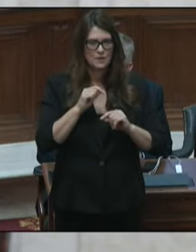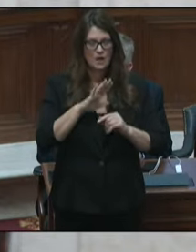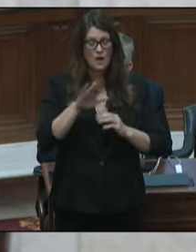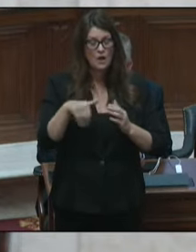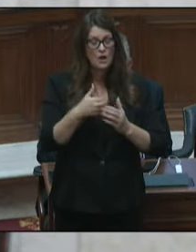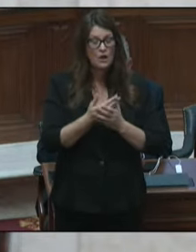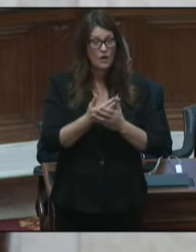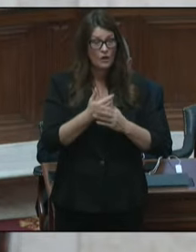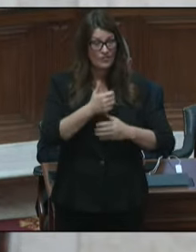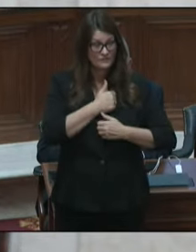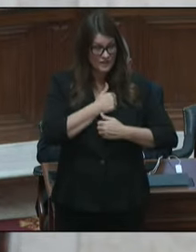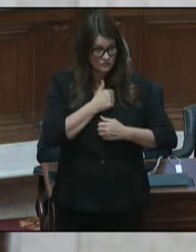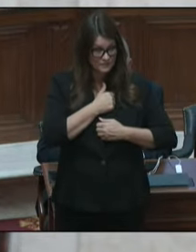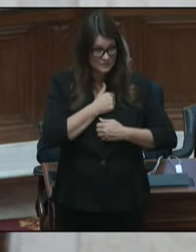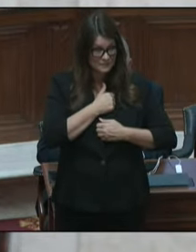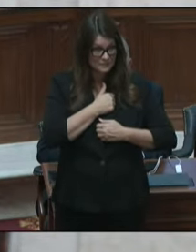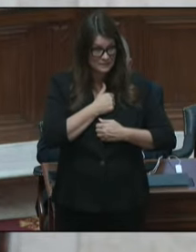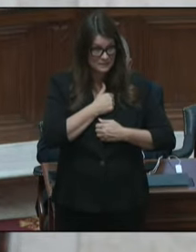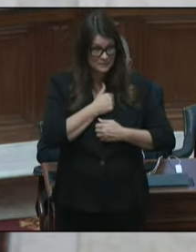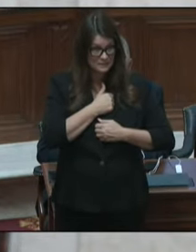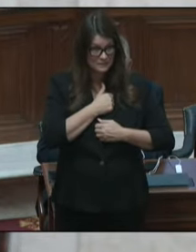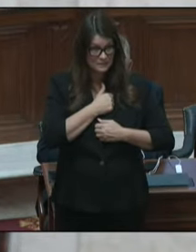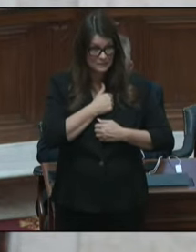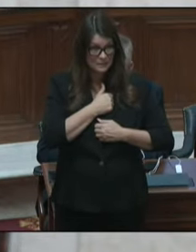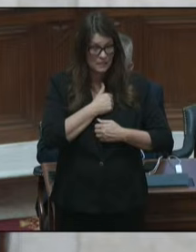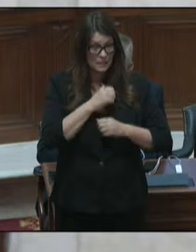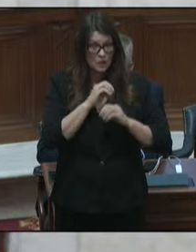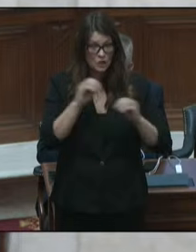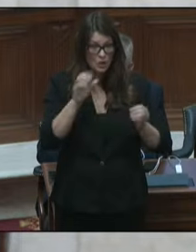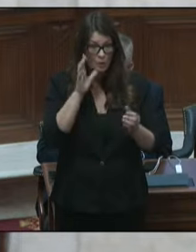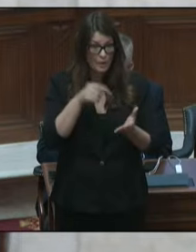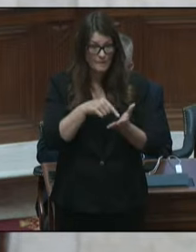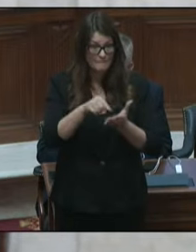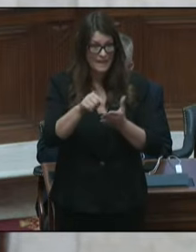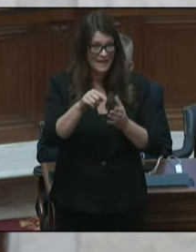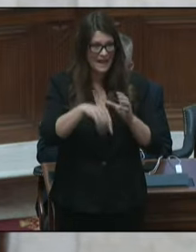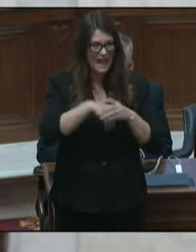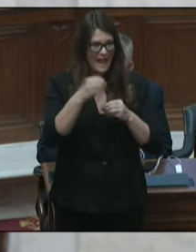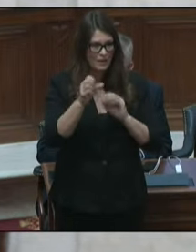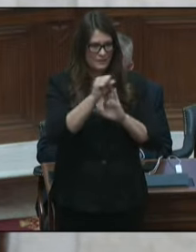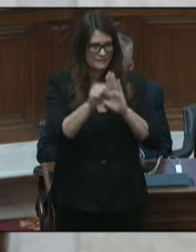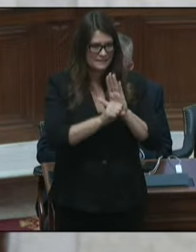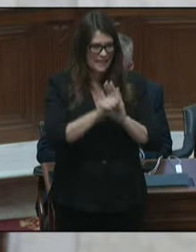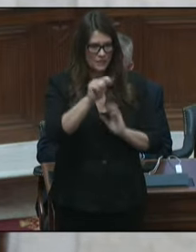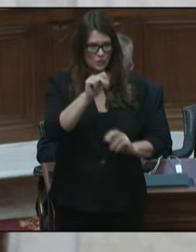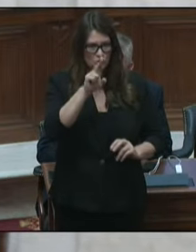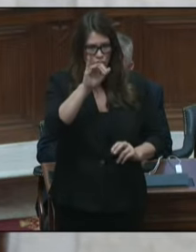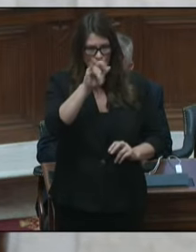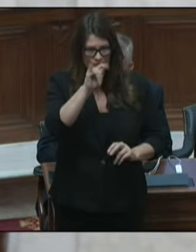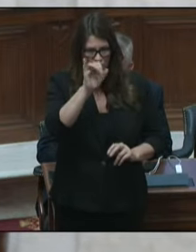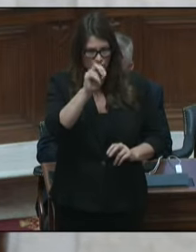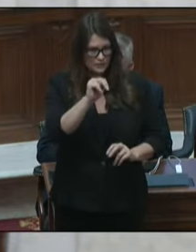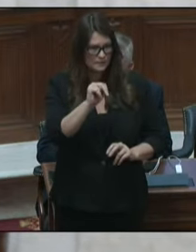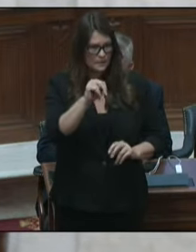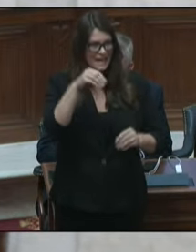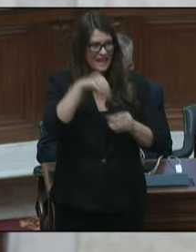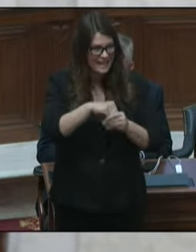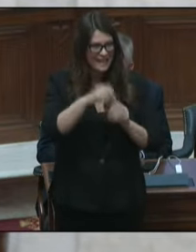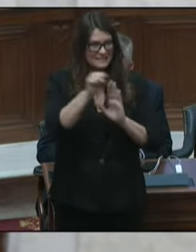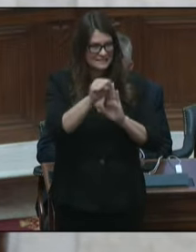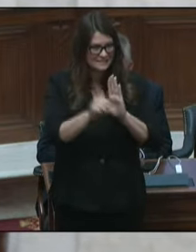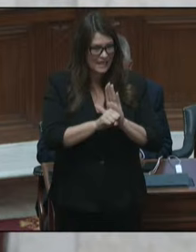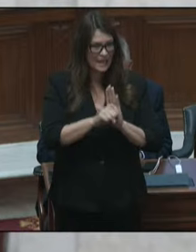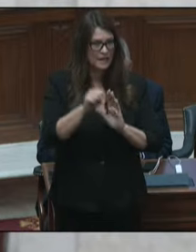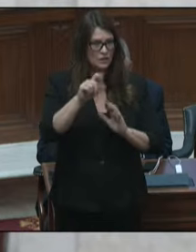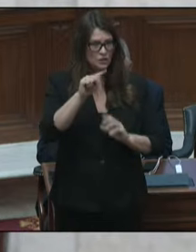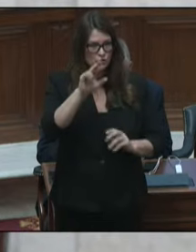all of our veterans, nobody's going to pay out-of-state tuition. We're going to pay in-state tuition in the state of